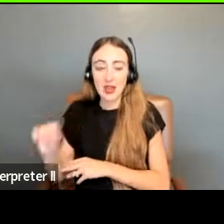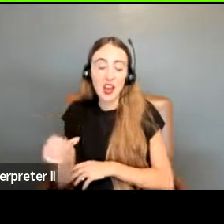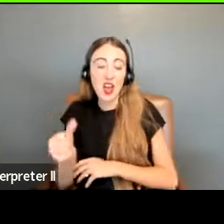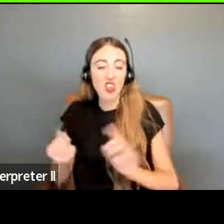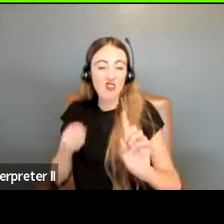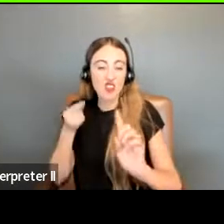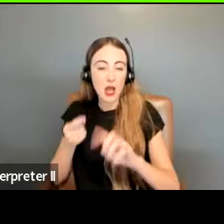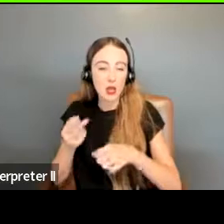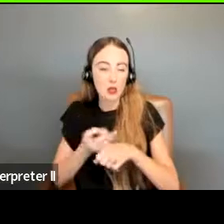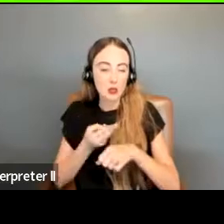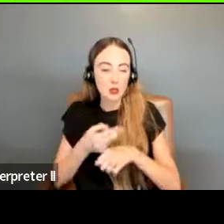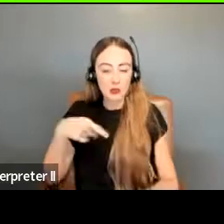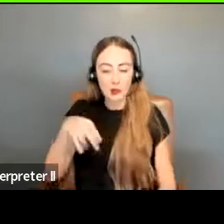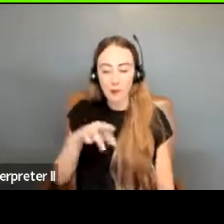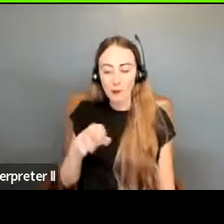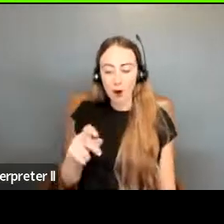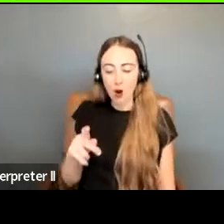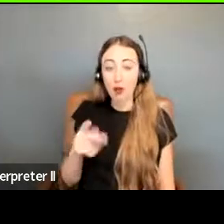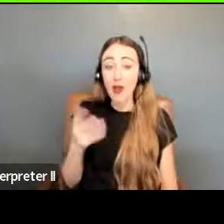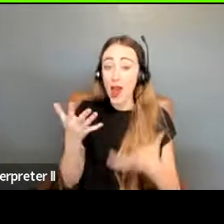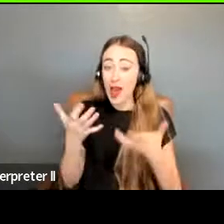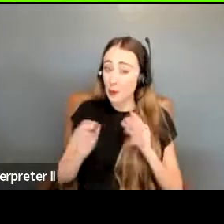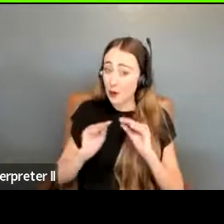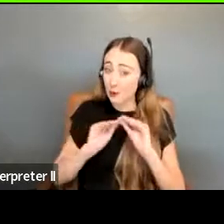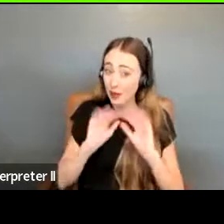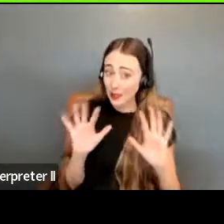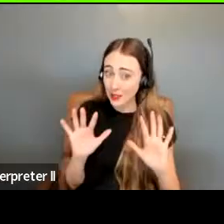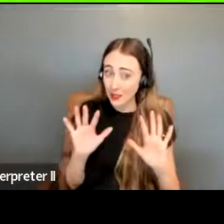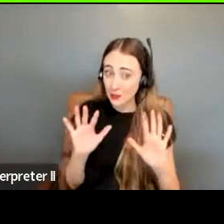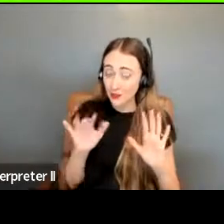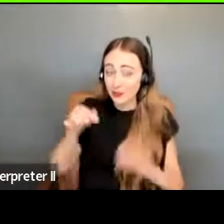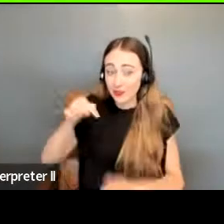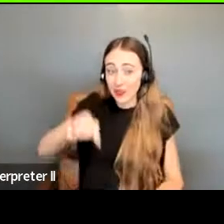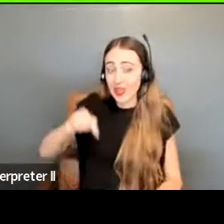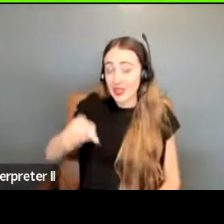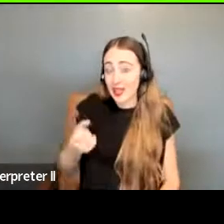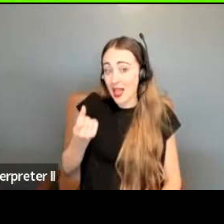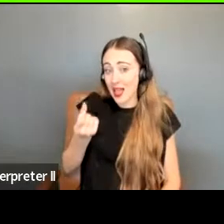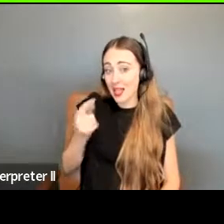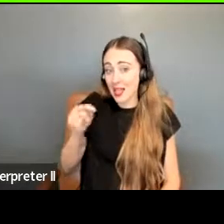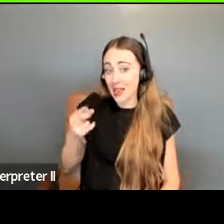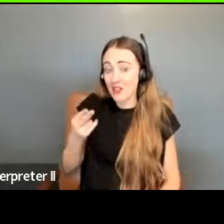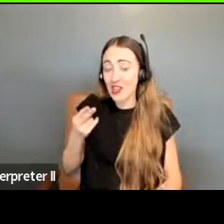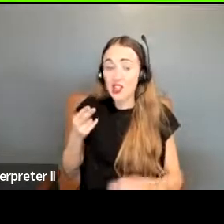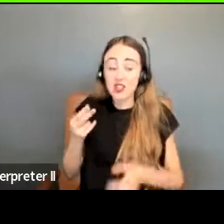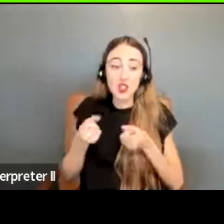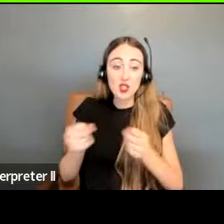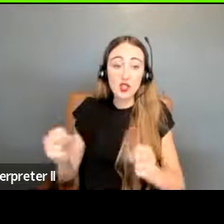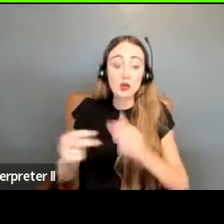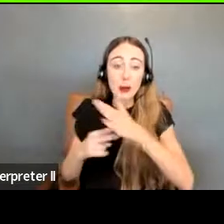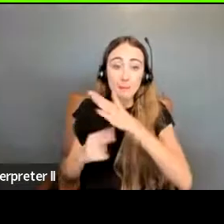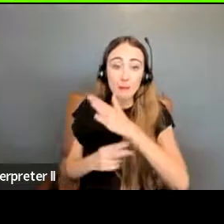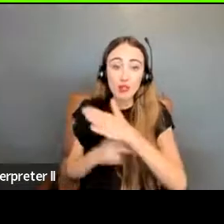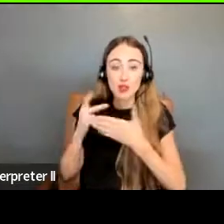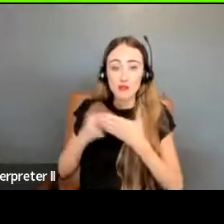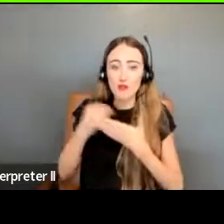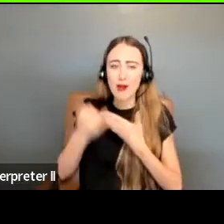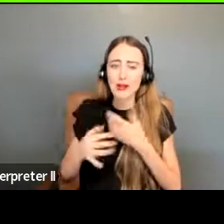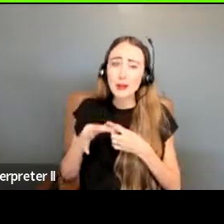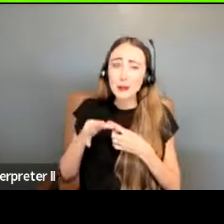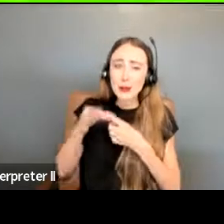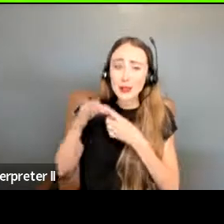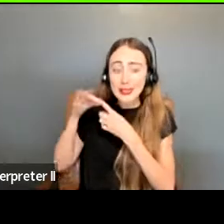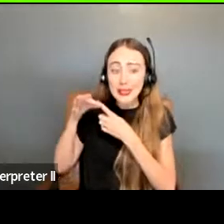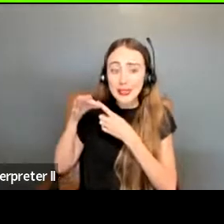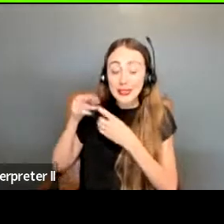park. And I want to be very clear about something. This 11th Street Bridge project is unique in that